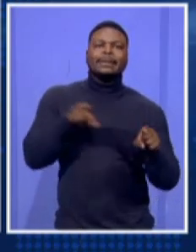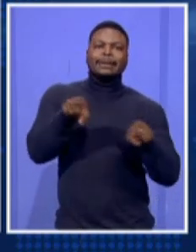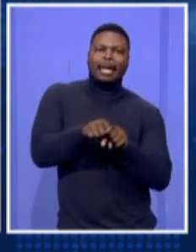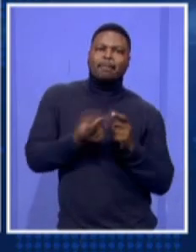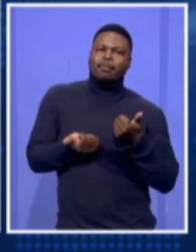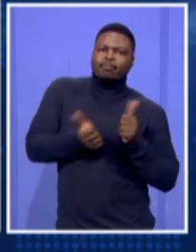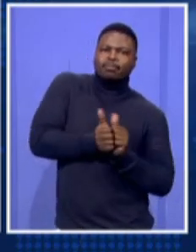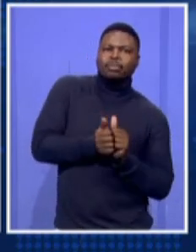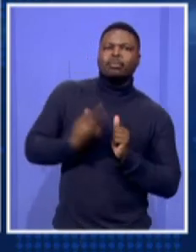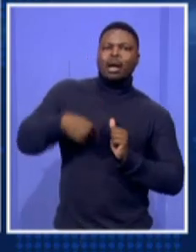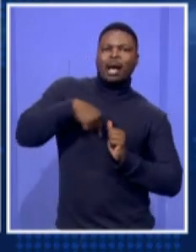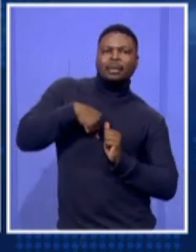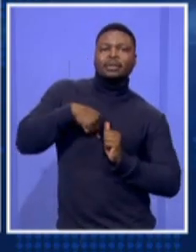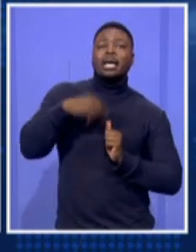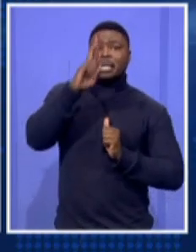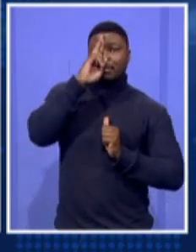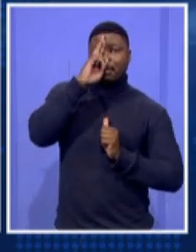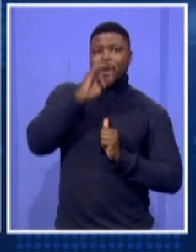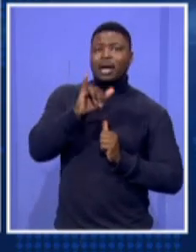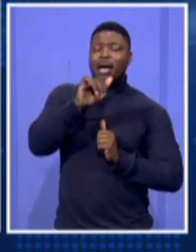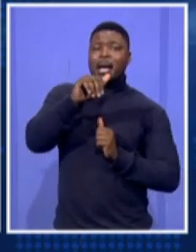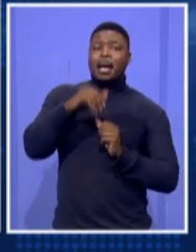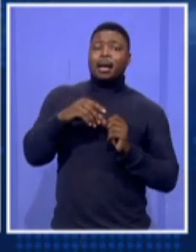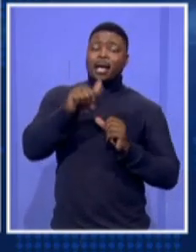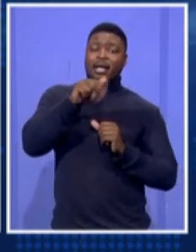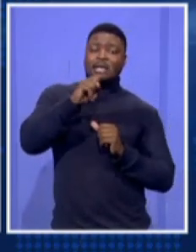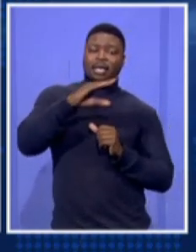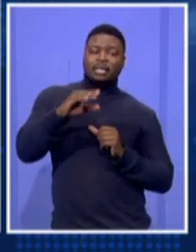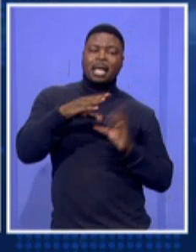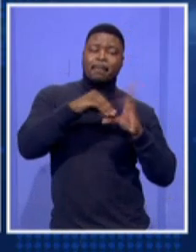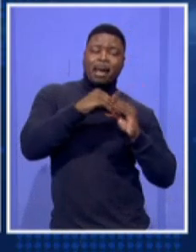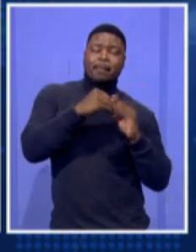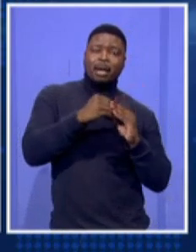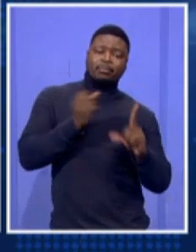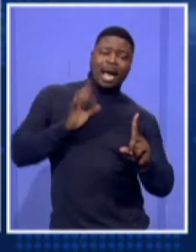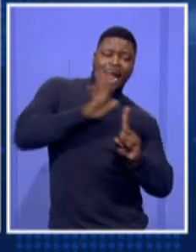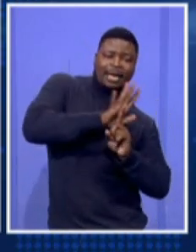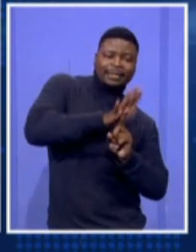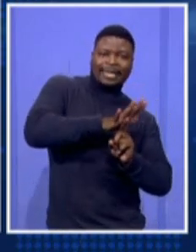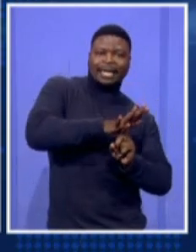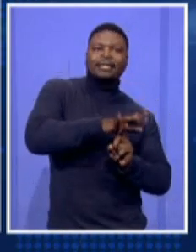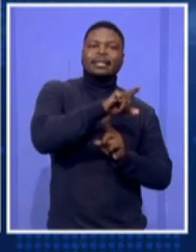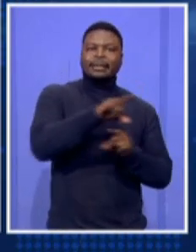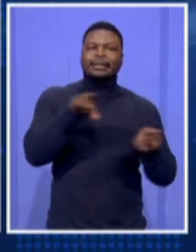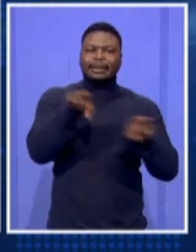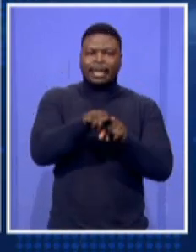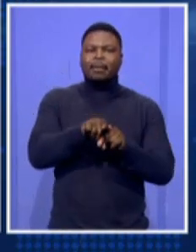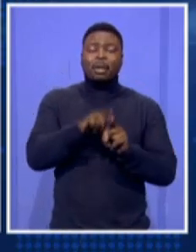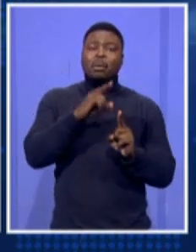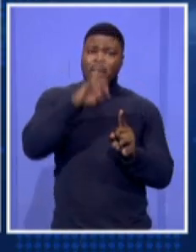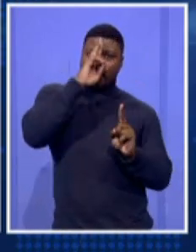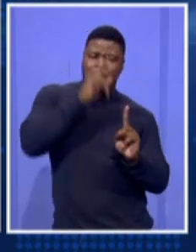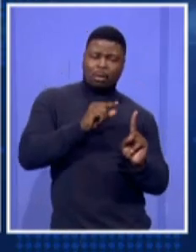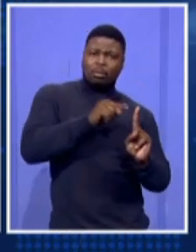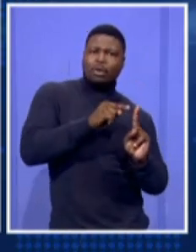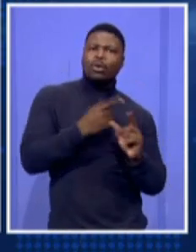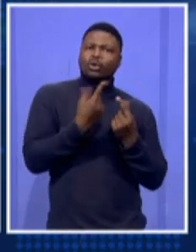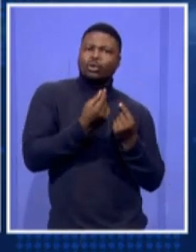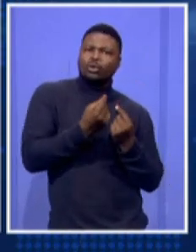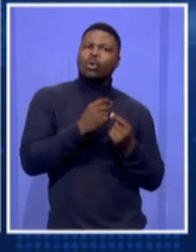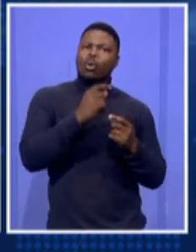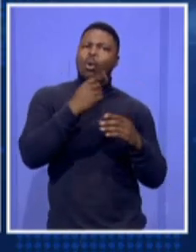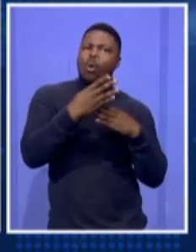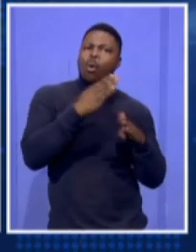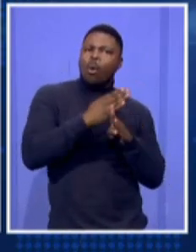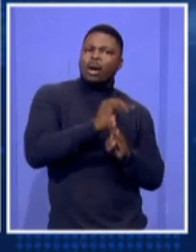when there's an attack on a member of the ANC, a member of provincial government who is doing their work, it's an attack